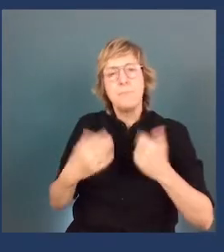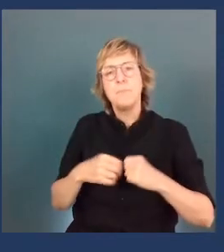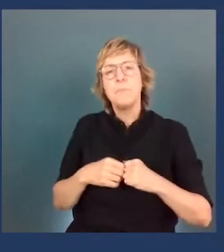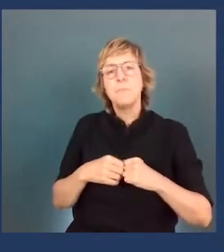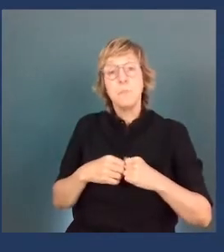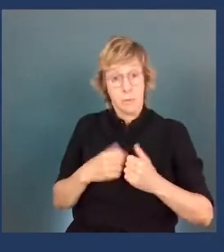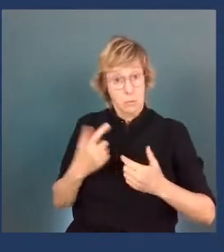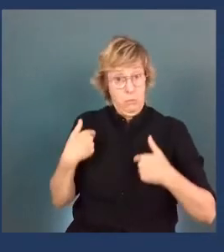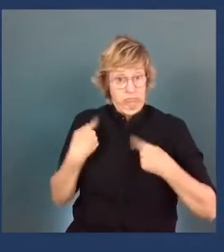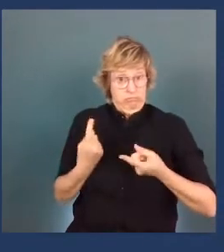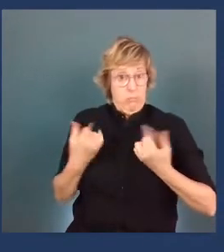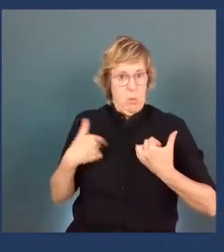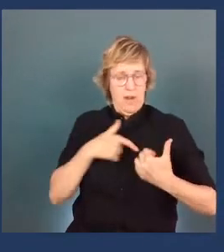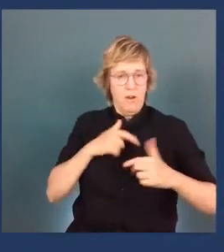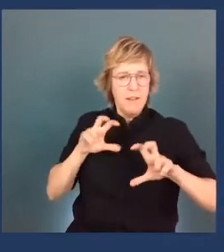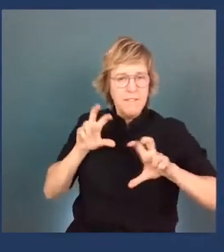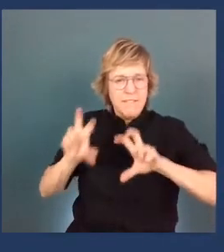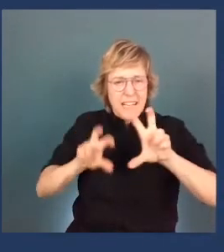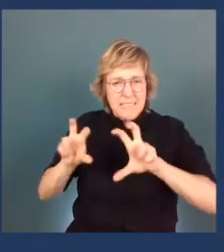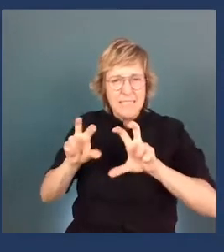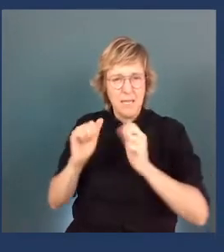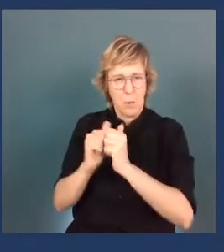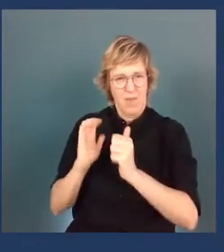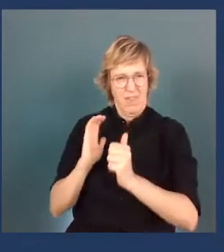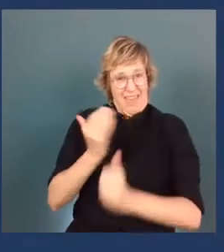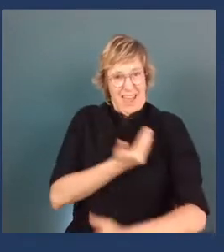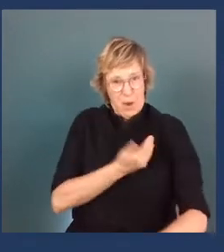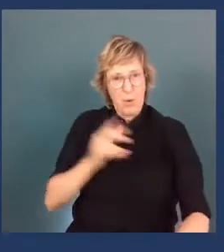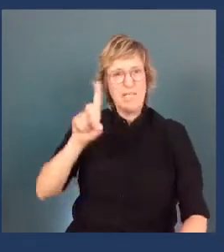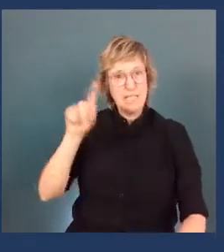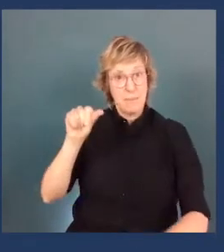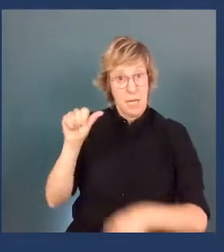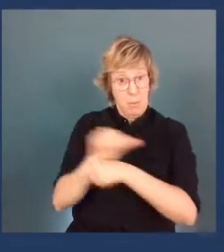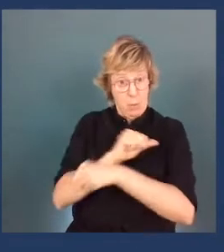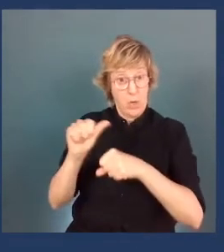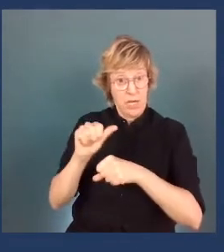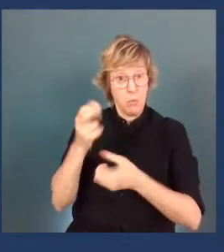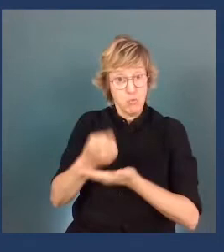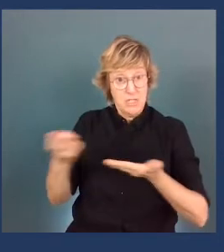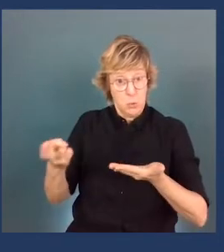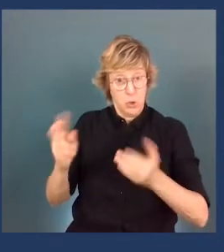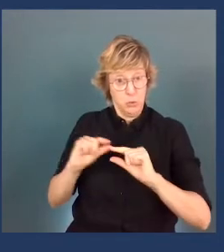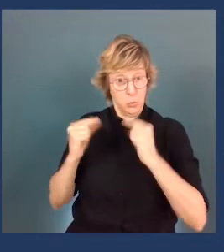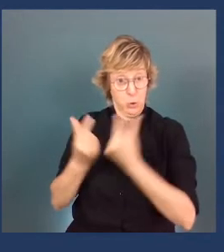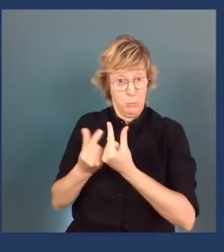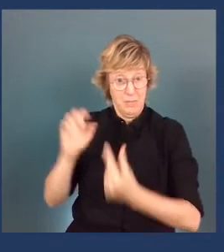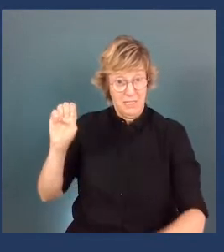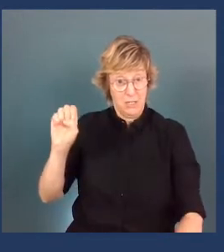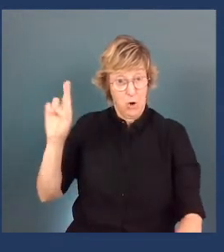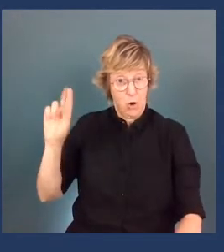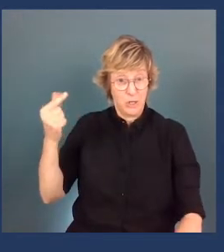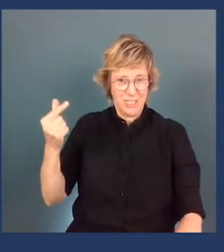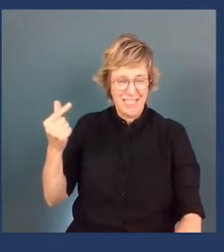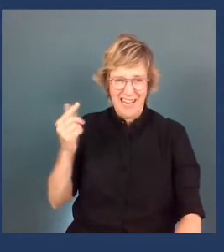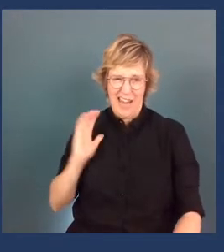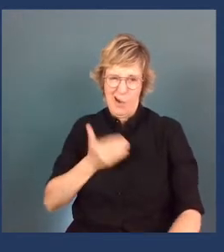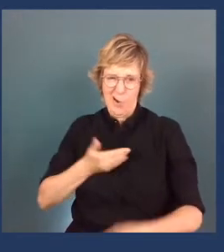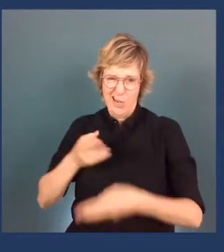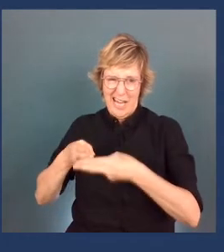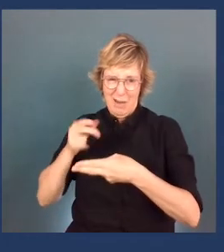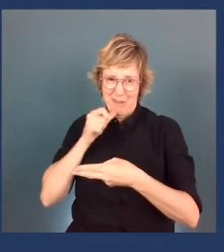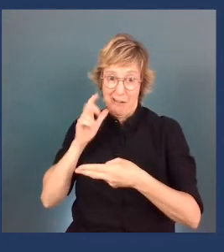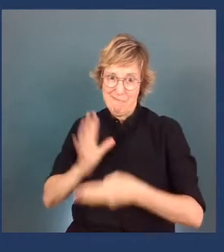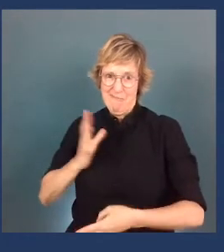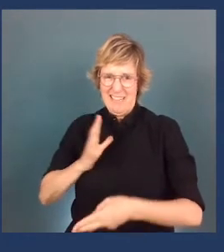you know, some of the investments that we're making in our disability employee resource group. I know it doesn't have as snappy a